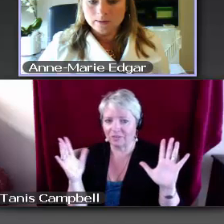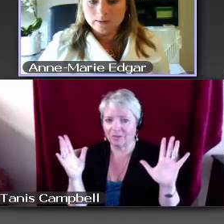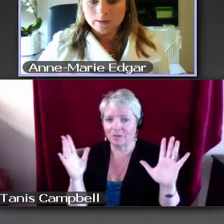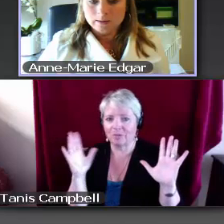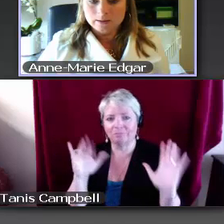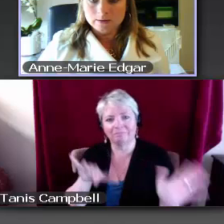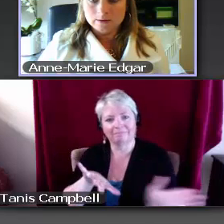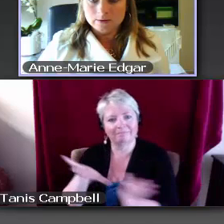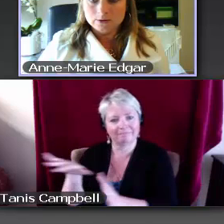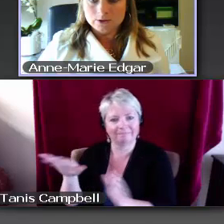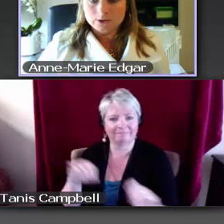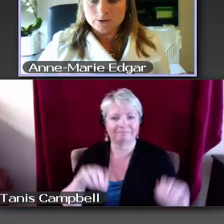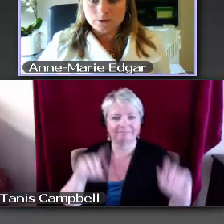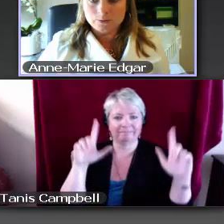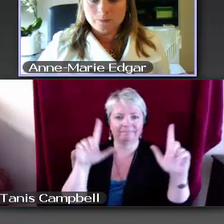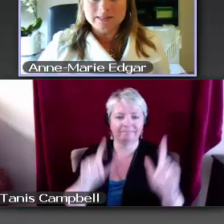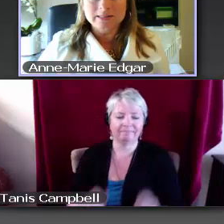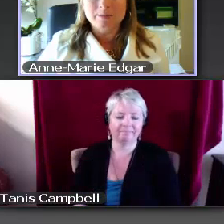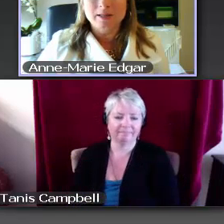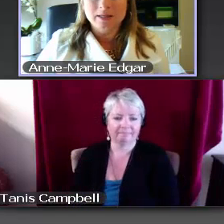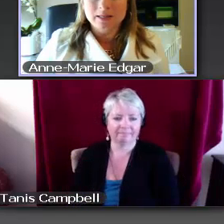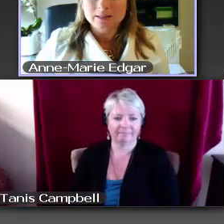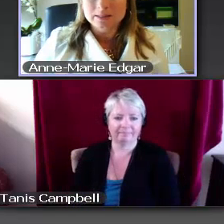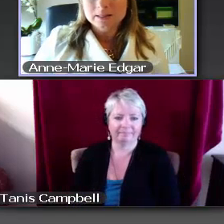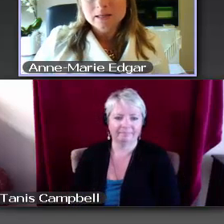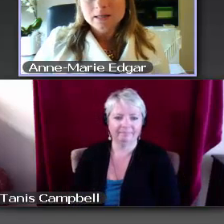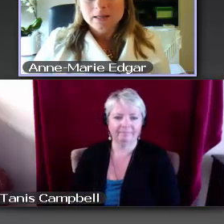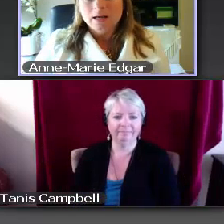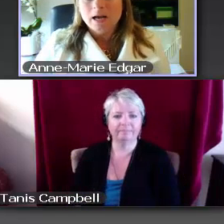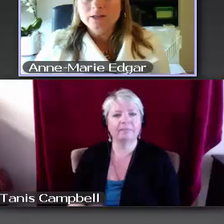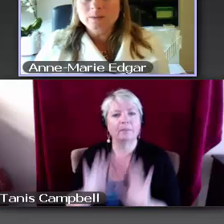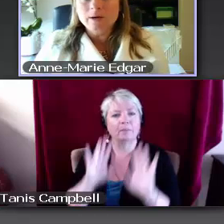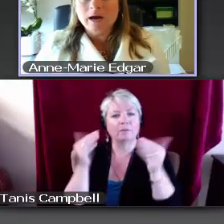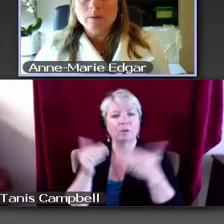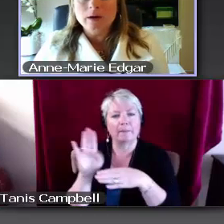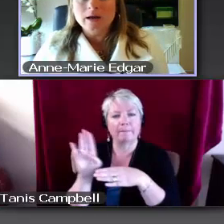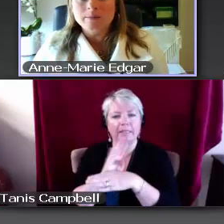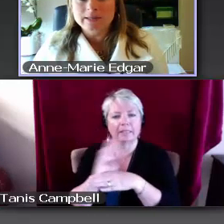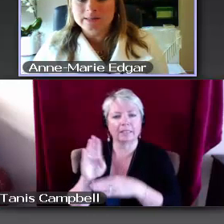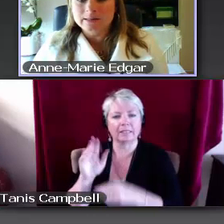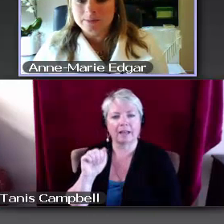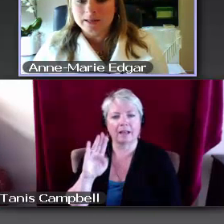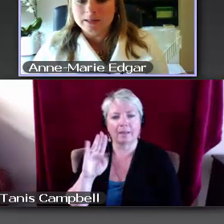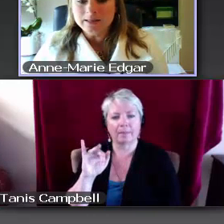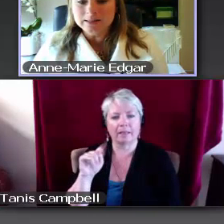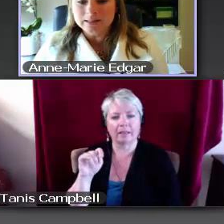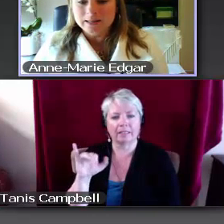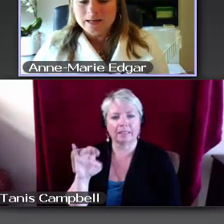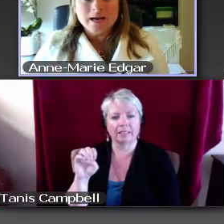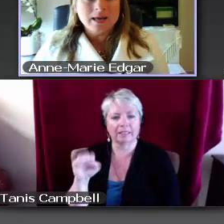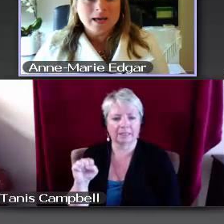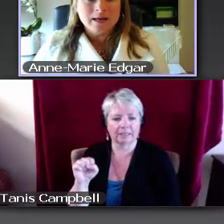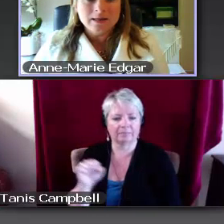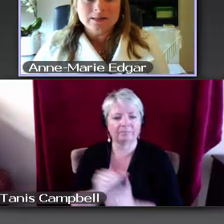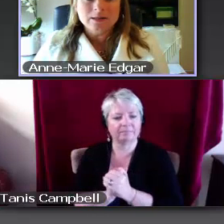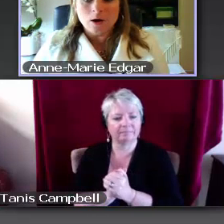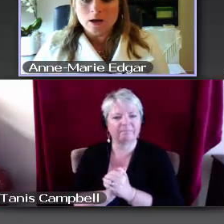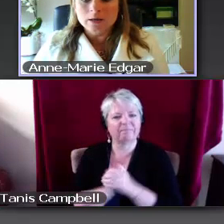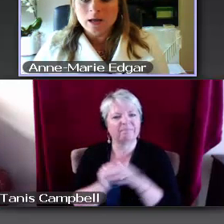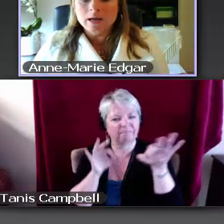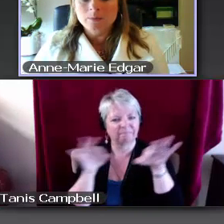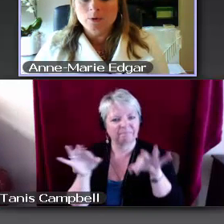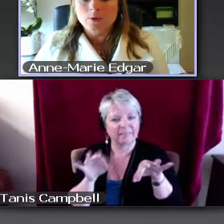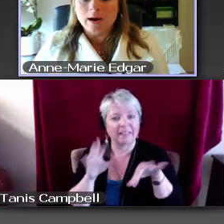now to business abilities. I just want to outline business abilities. Again, it's